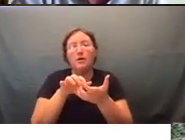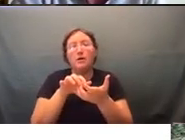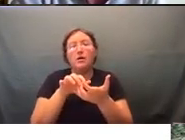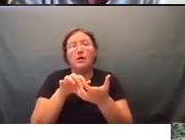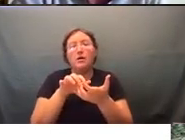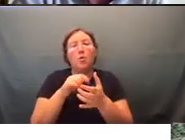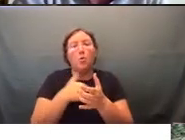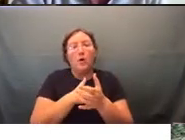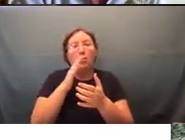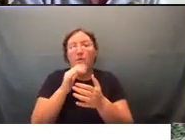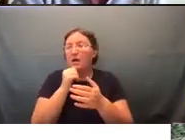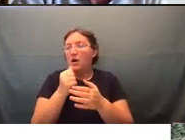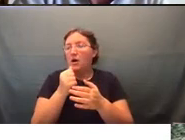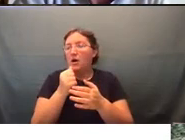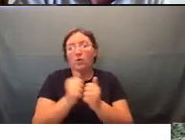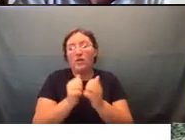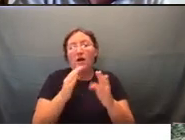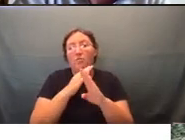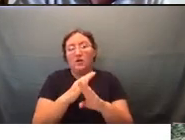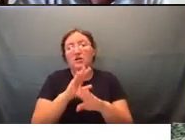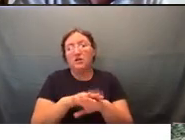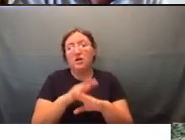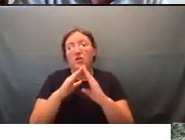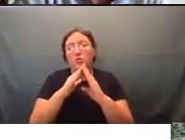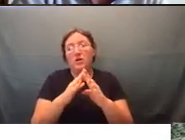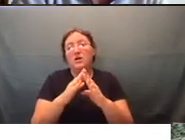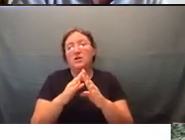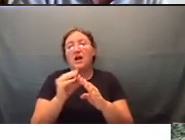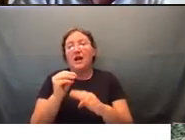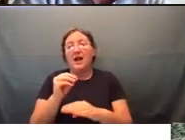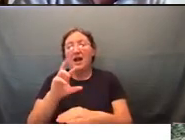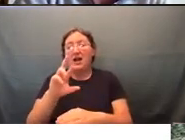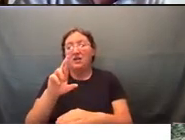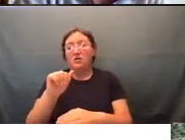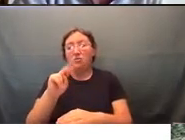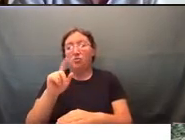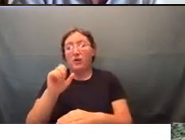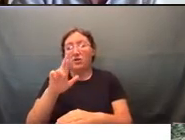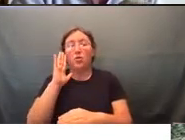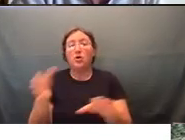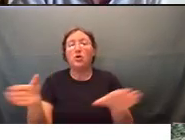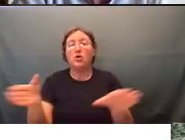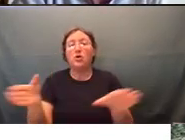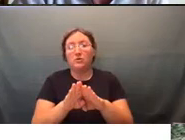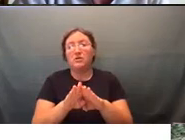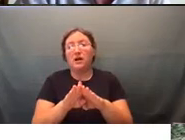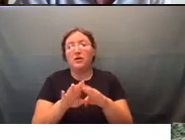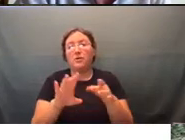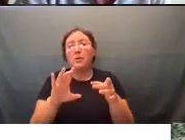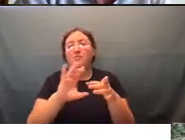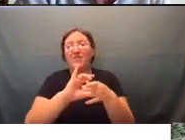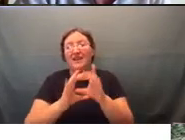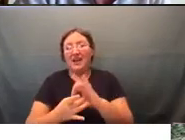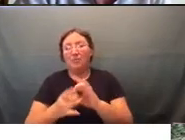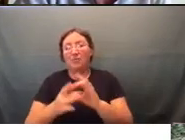on top of a ridge, and rangers will shut down the cables because it is dangerous due to lightning, as well as